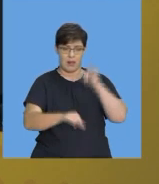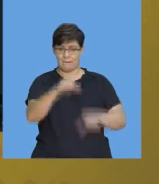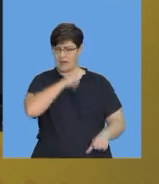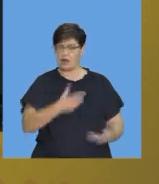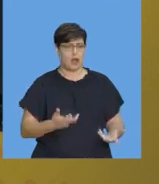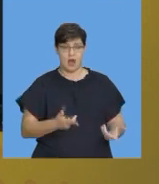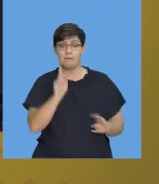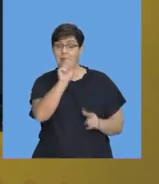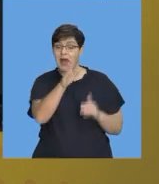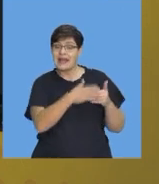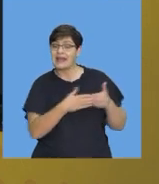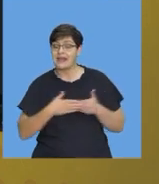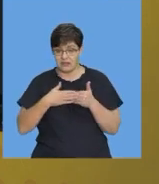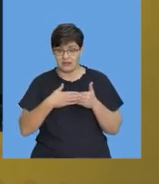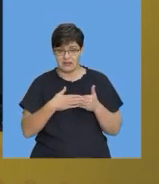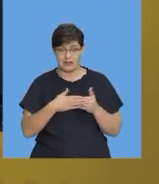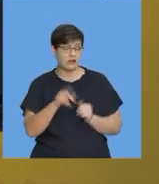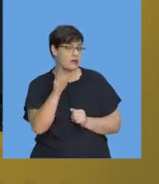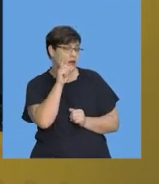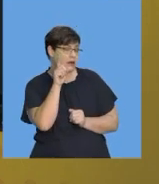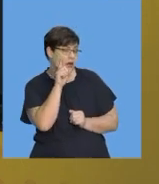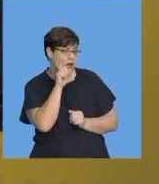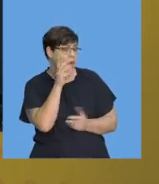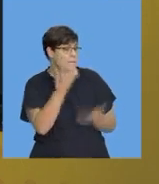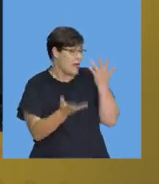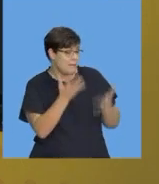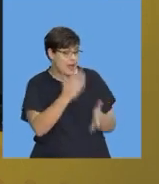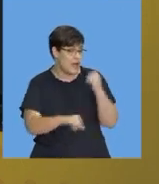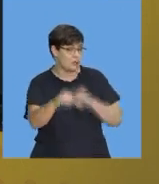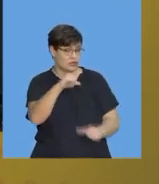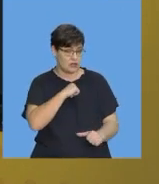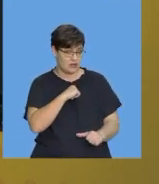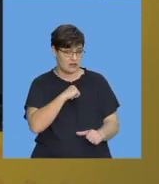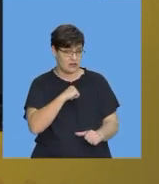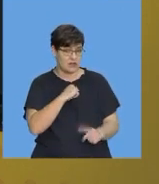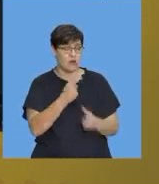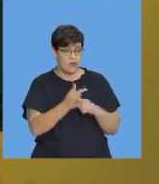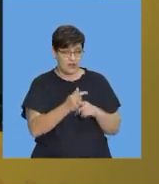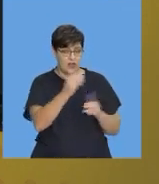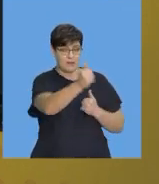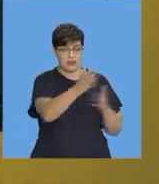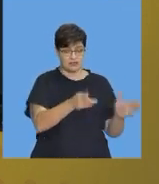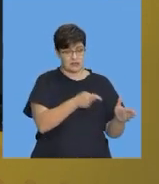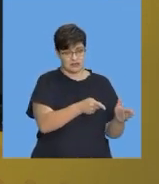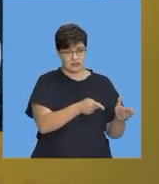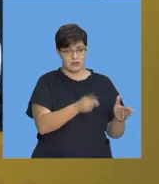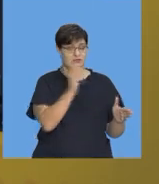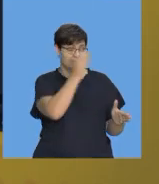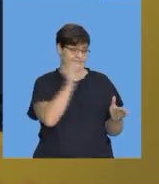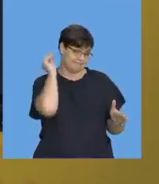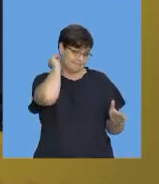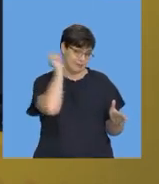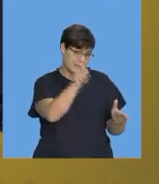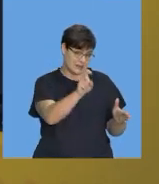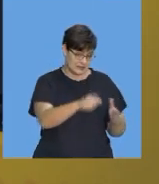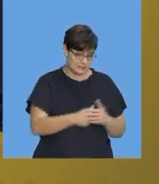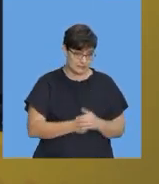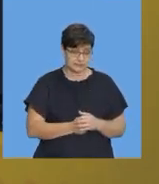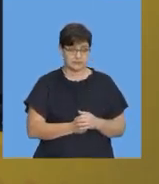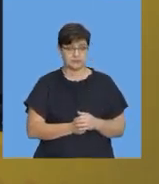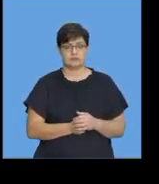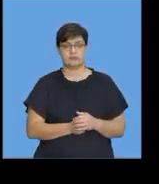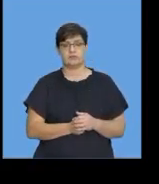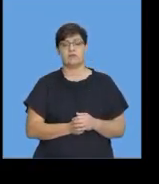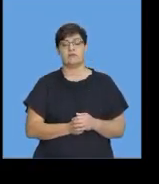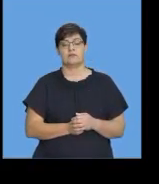be careful. Look for that question. If there was a return with a particular batch, keep that in mind. Right.